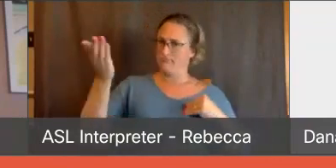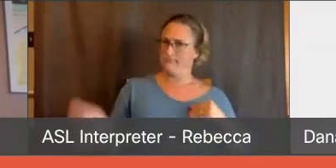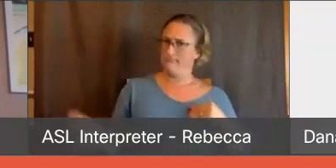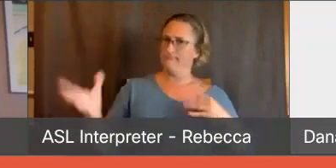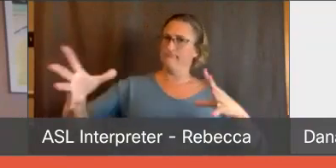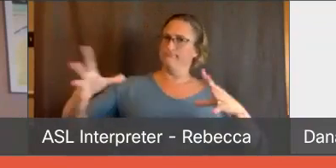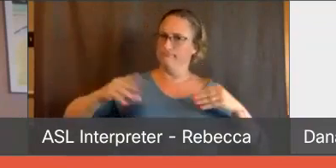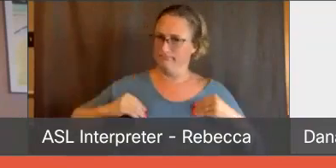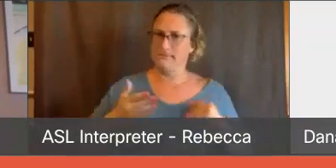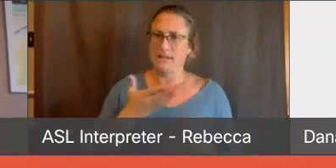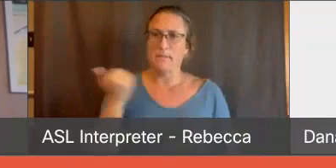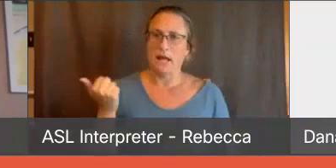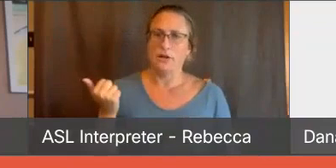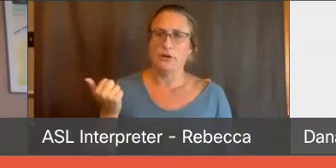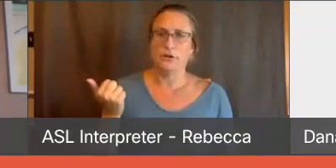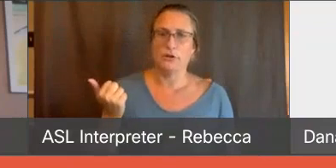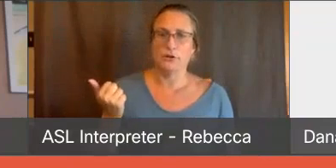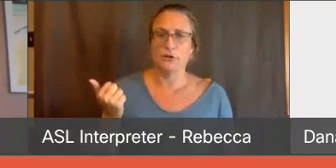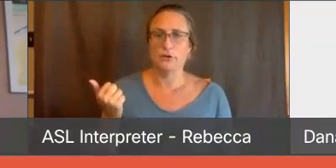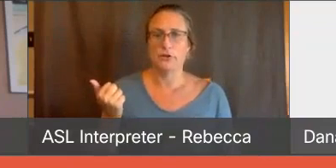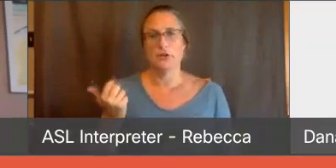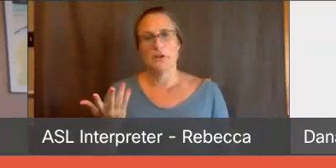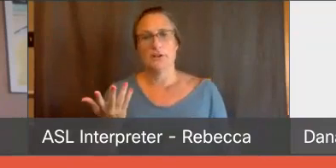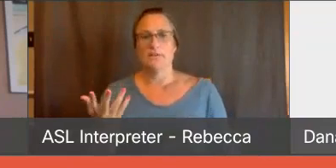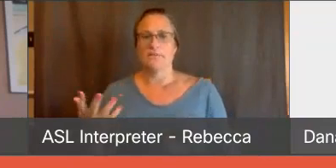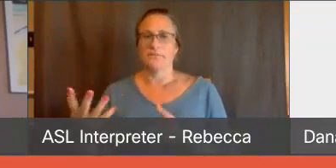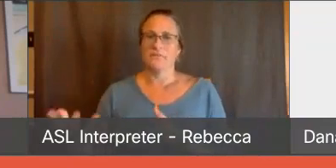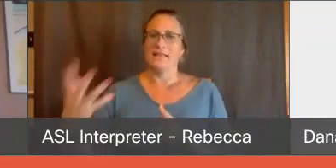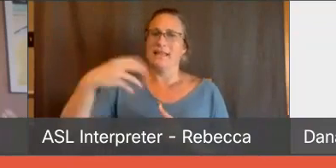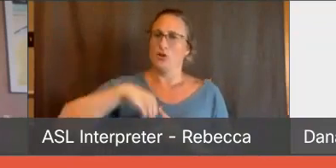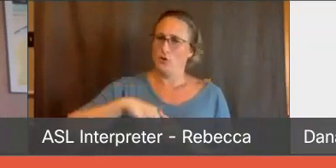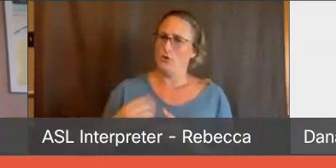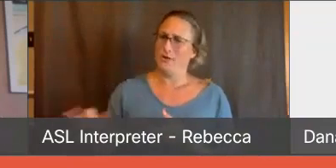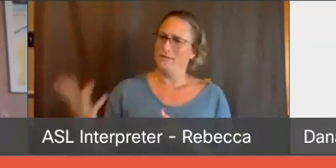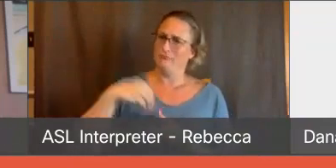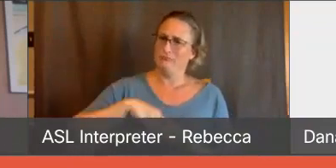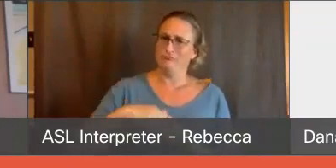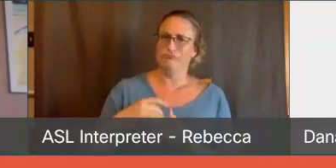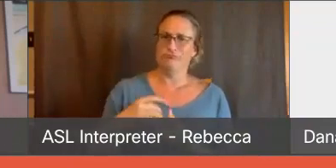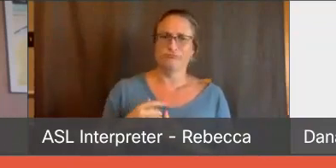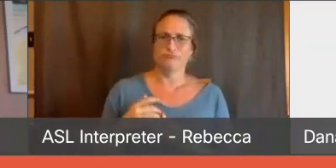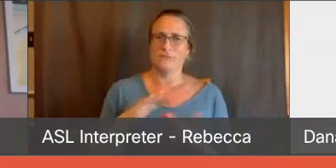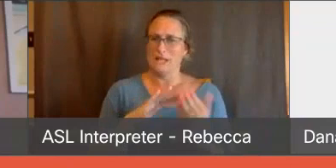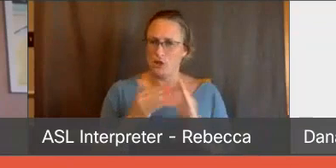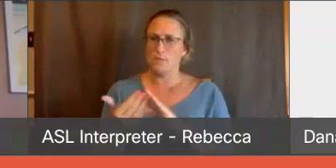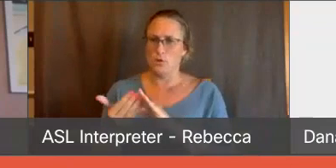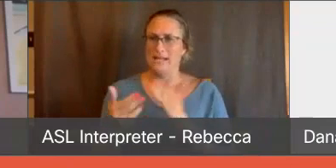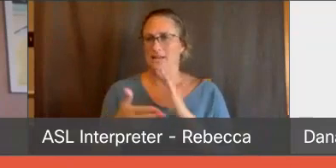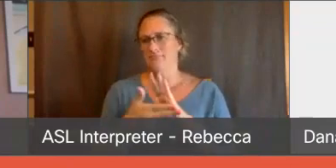being, and still, you know, including them within whatever definition of community we're looking